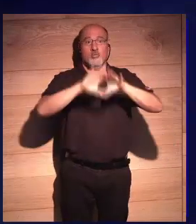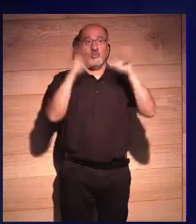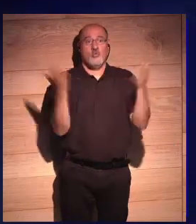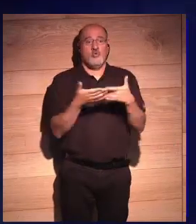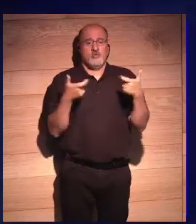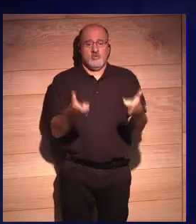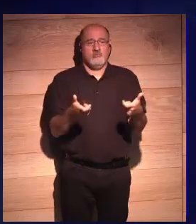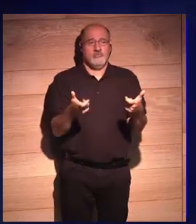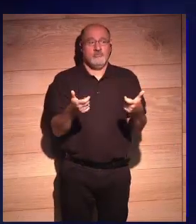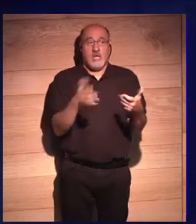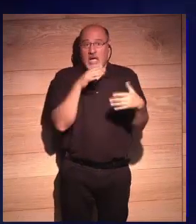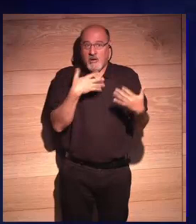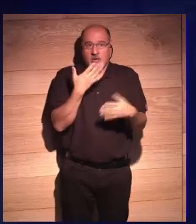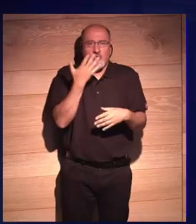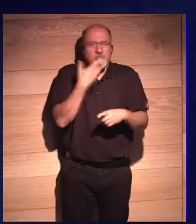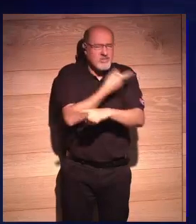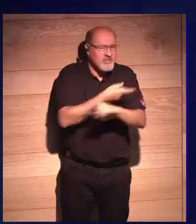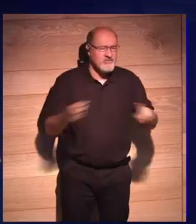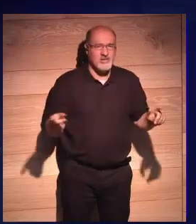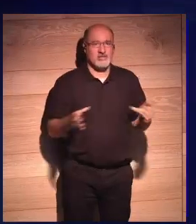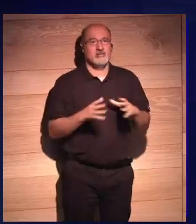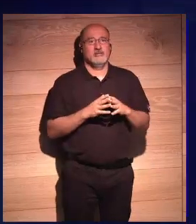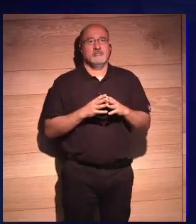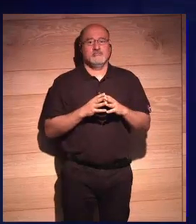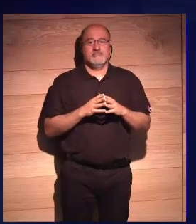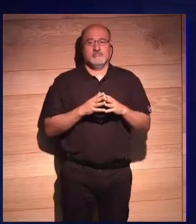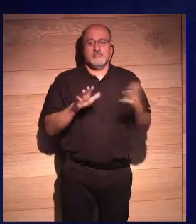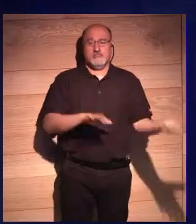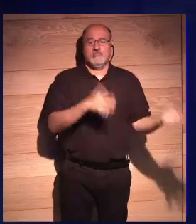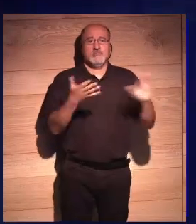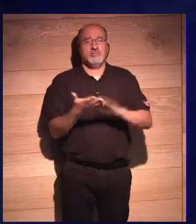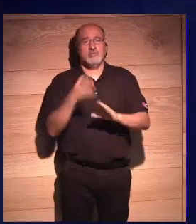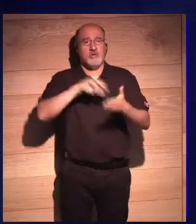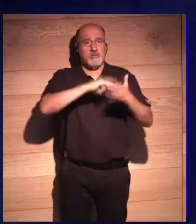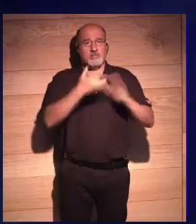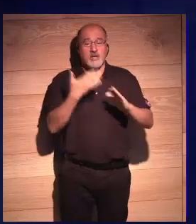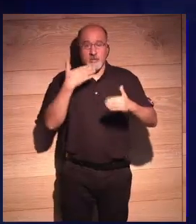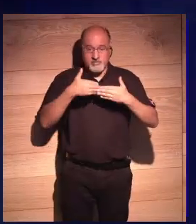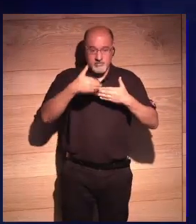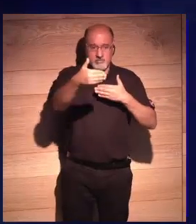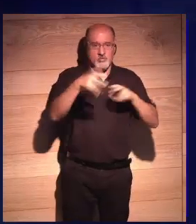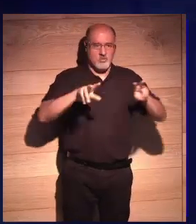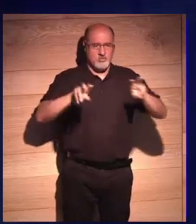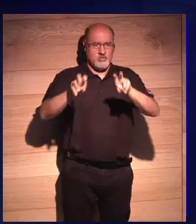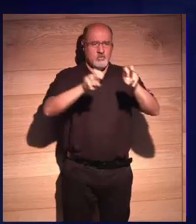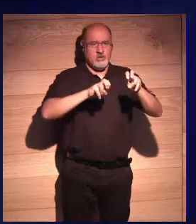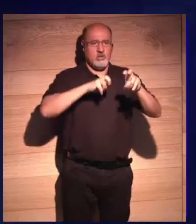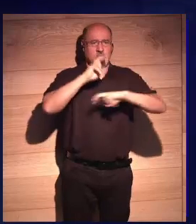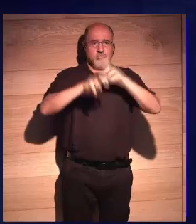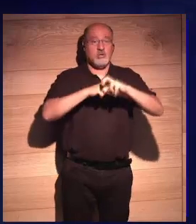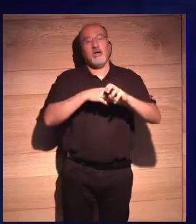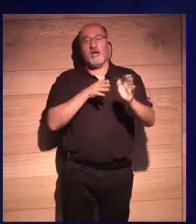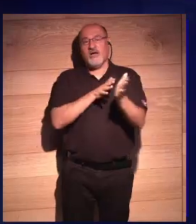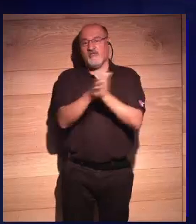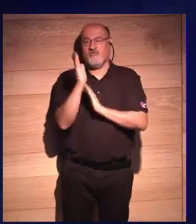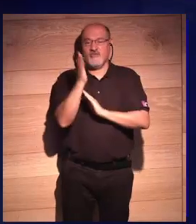because I'm with that people. So it's a world that is totally different compared to the one that we know. Because of the exponential change that we have in technology, we'll face